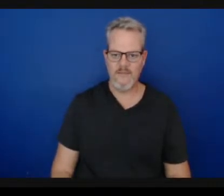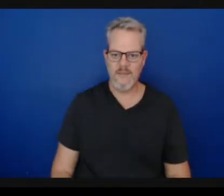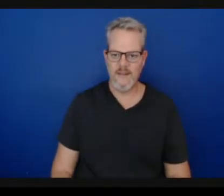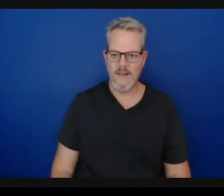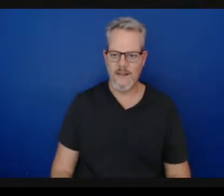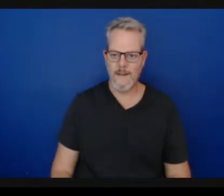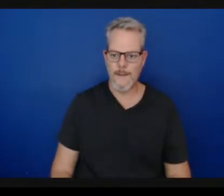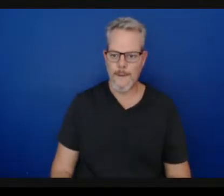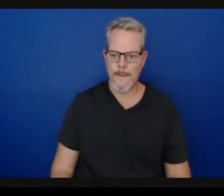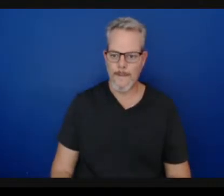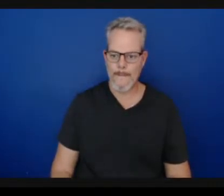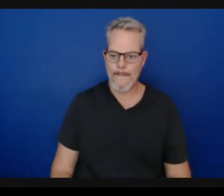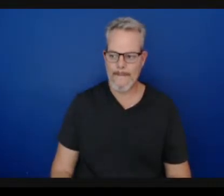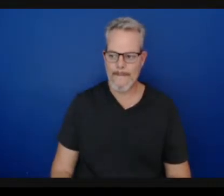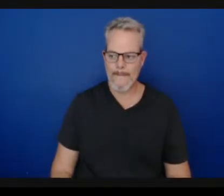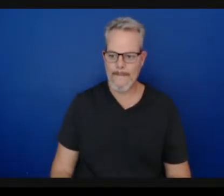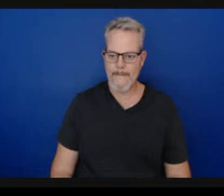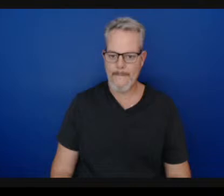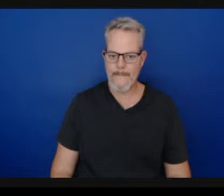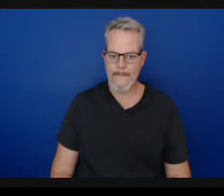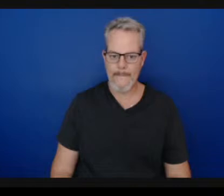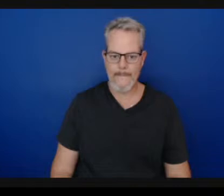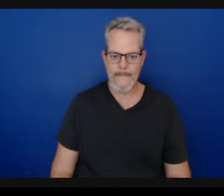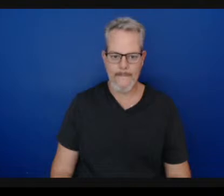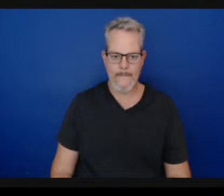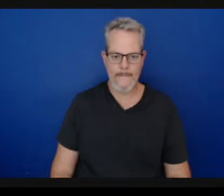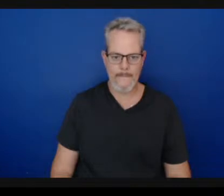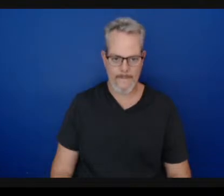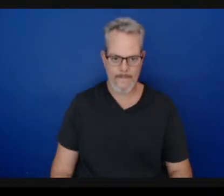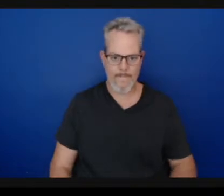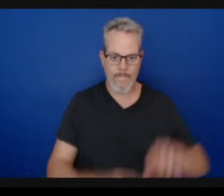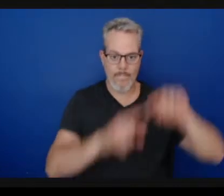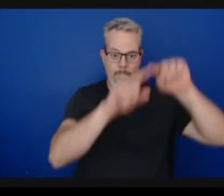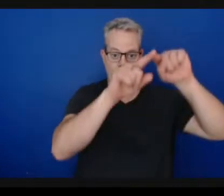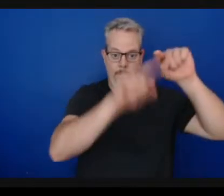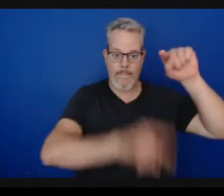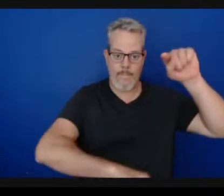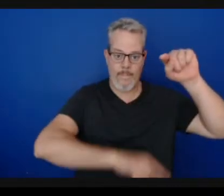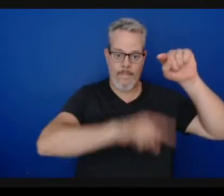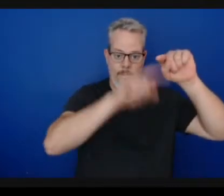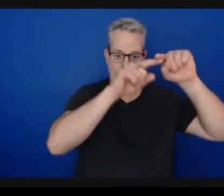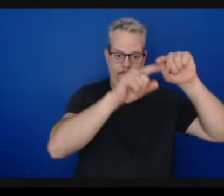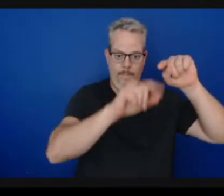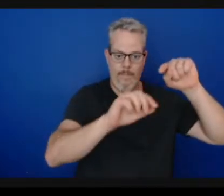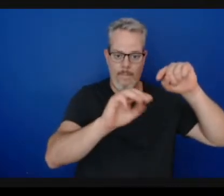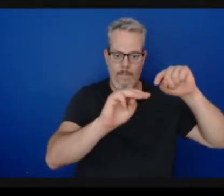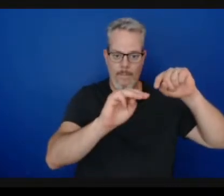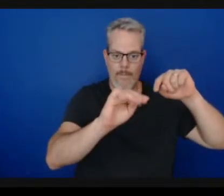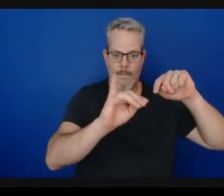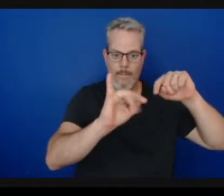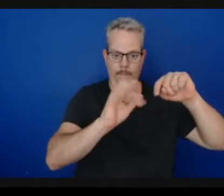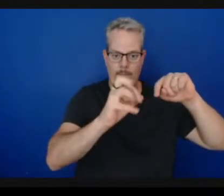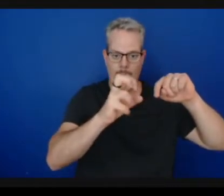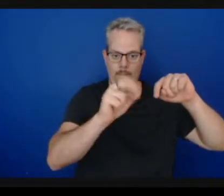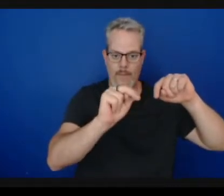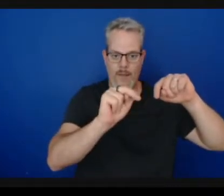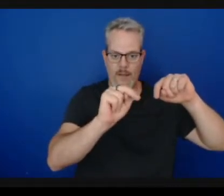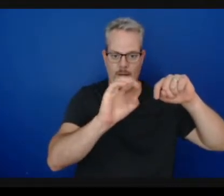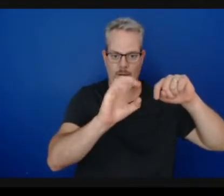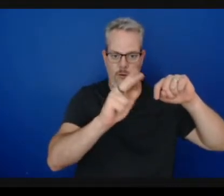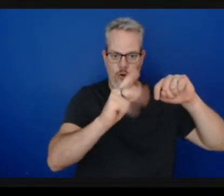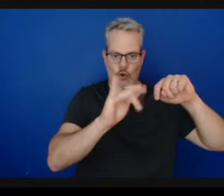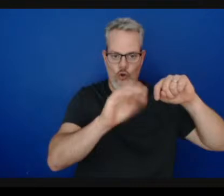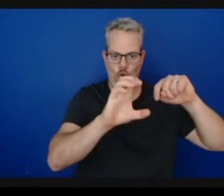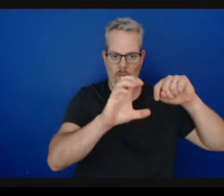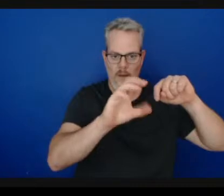Okay, so million cubic meters here on the left, and the number